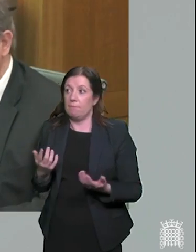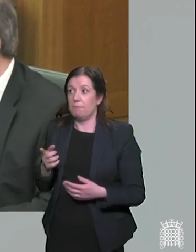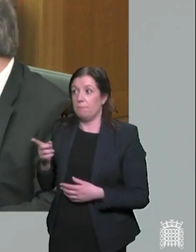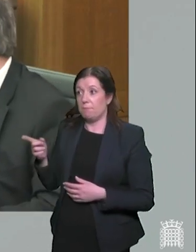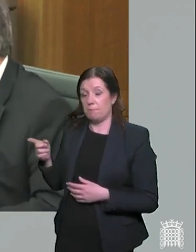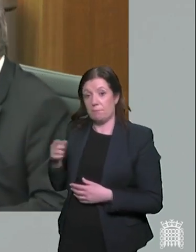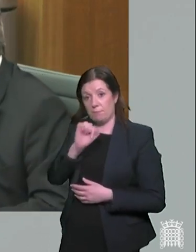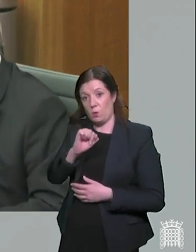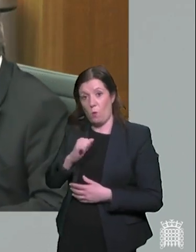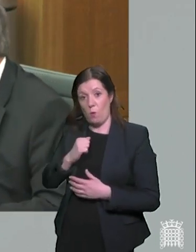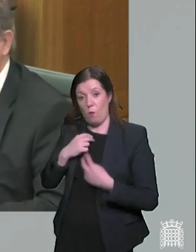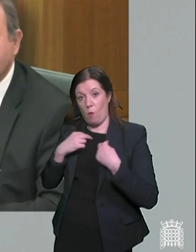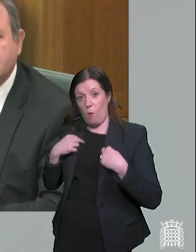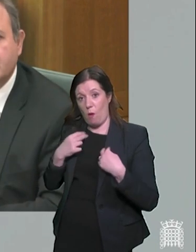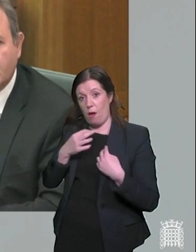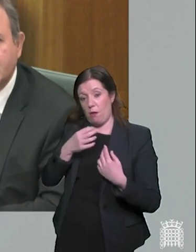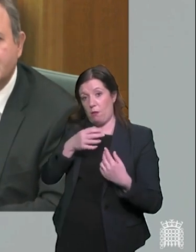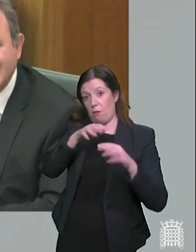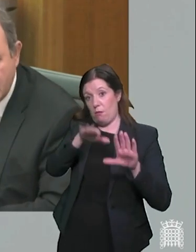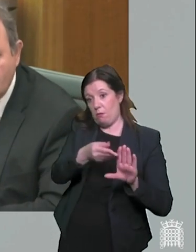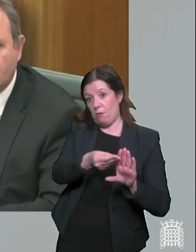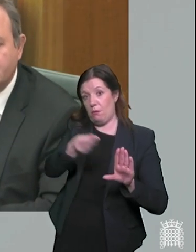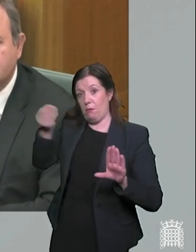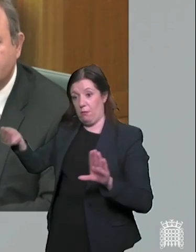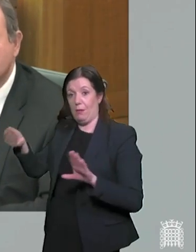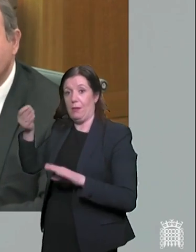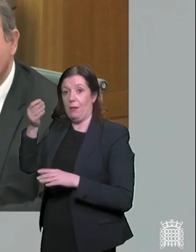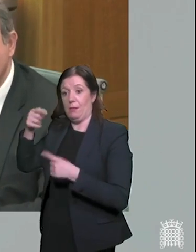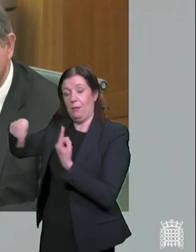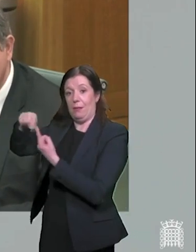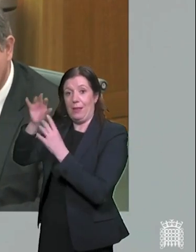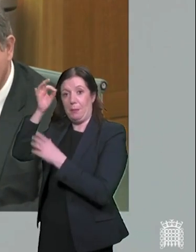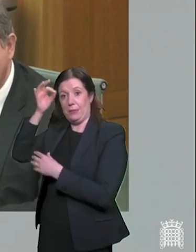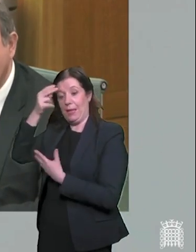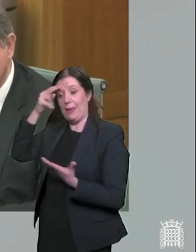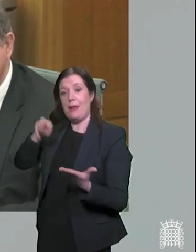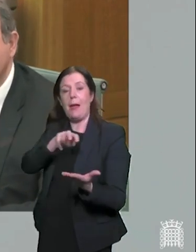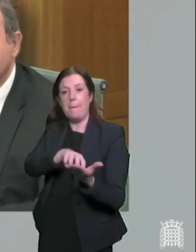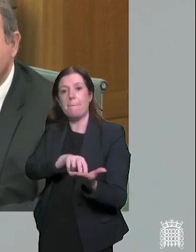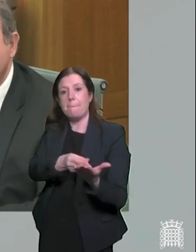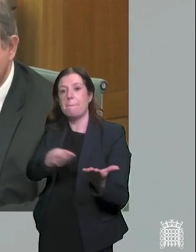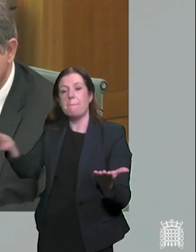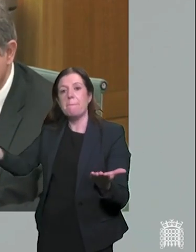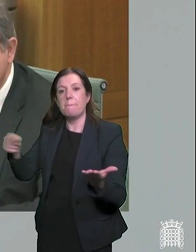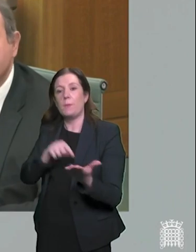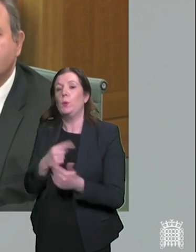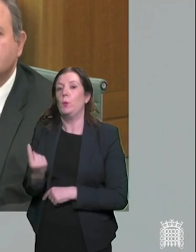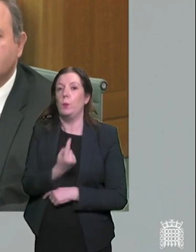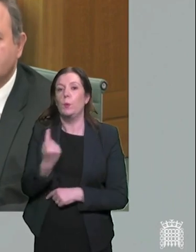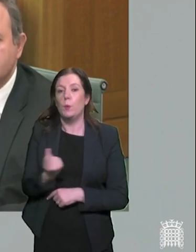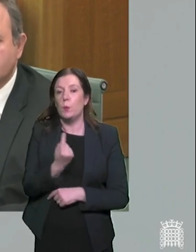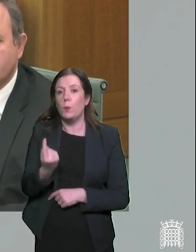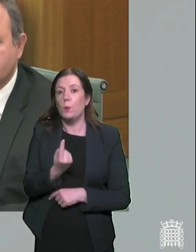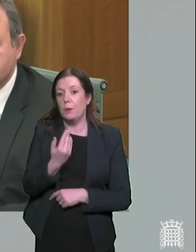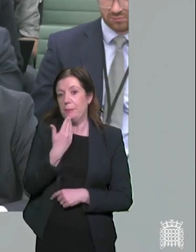writing through your lawyers to the inquiry, confirming the name of the individual that you recall gave you the assurance that the meetings referred